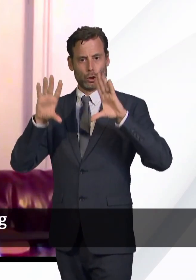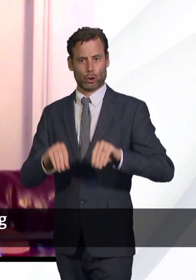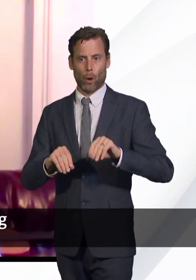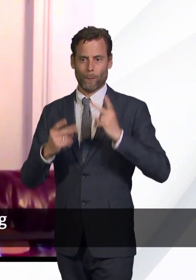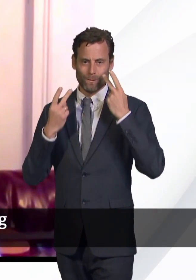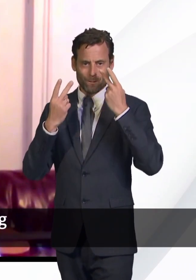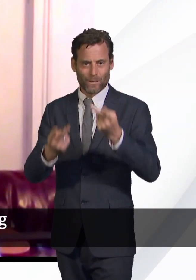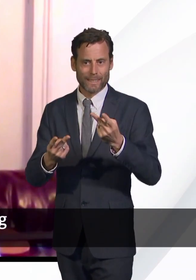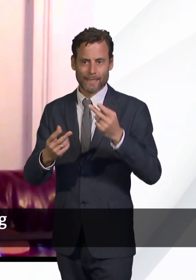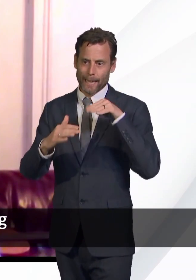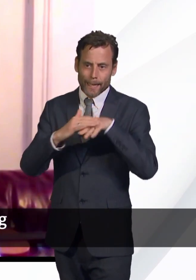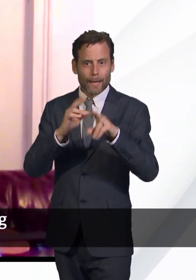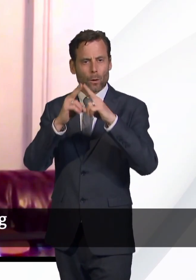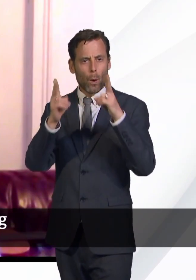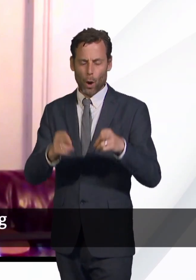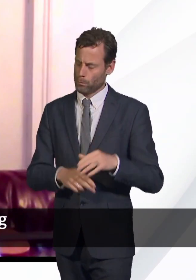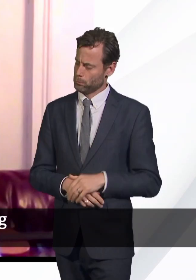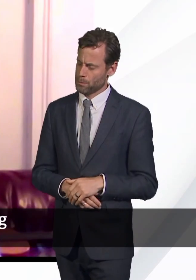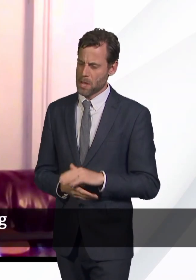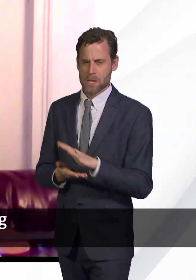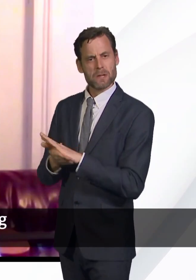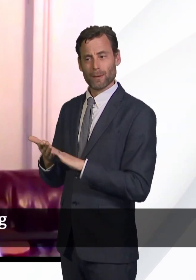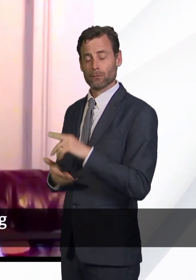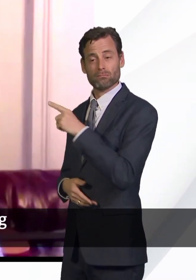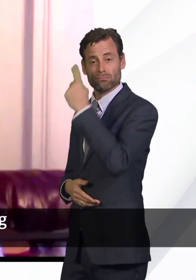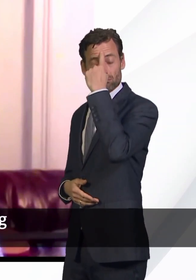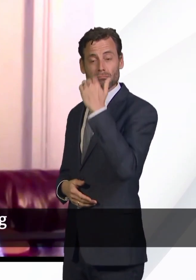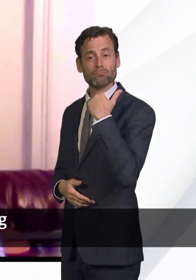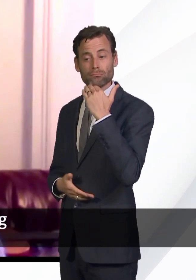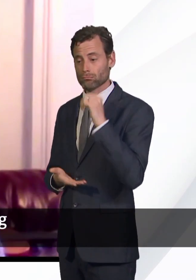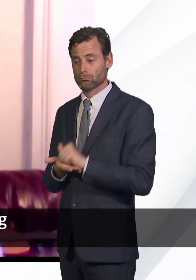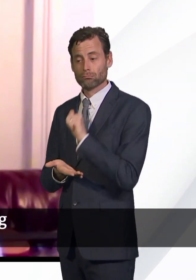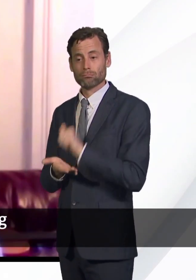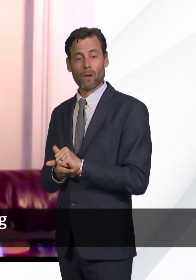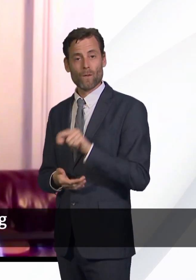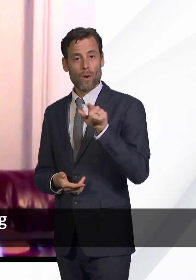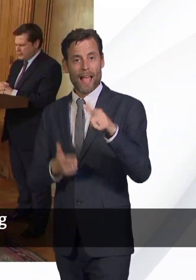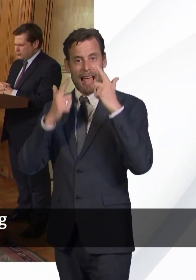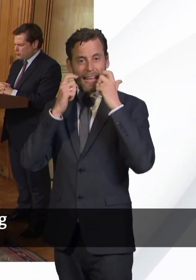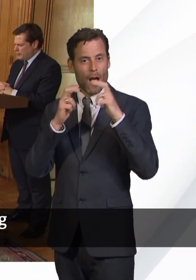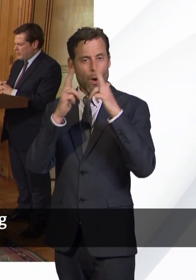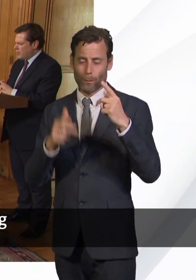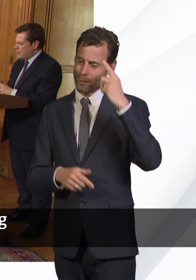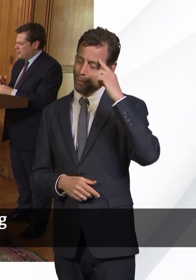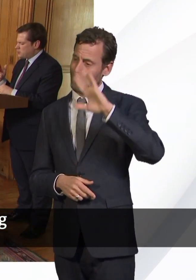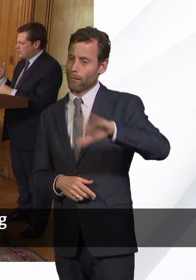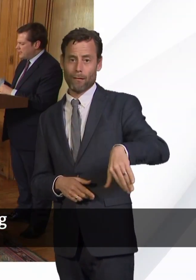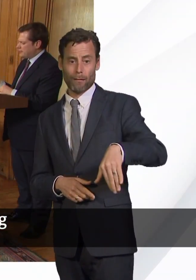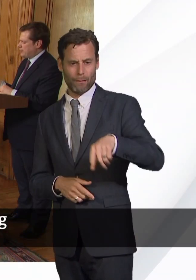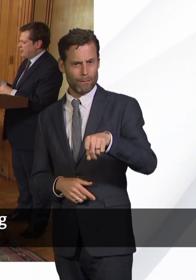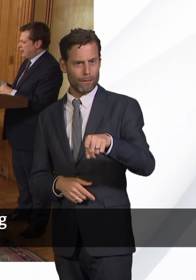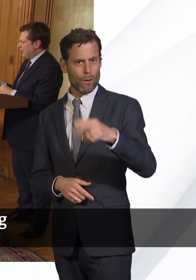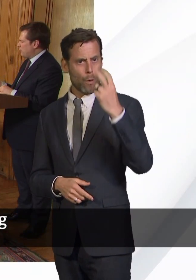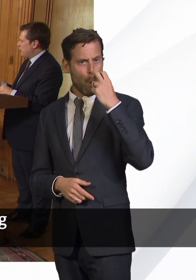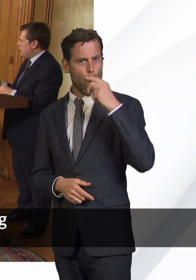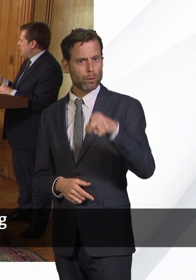to the care sector and prioritise the NHS at the expense of the old? Well, thank you, Dominic. I think Jenny can